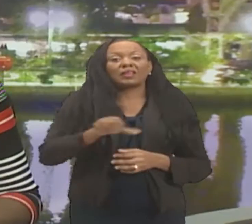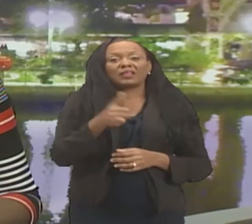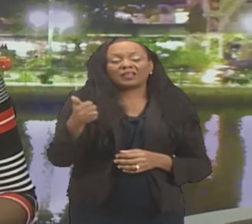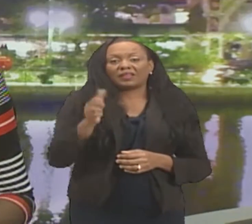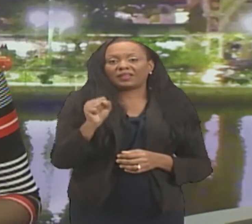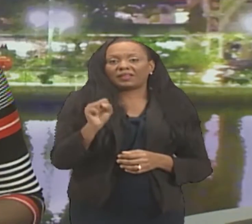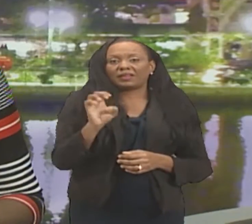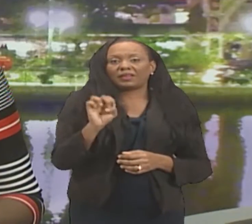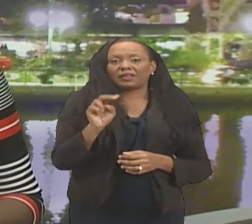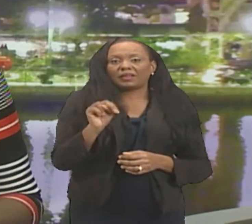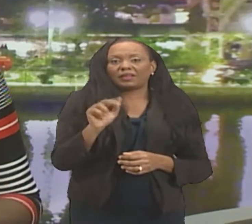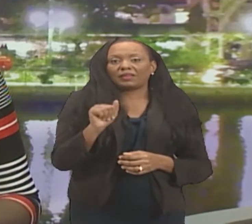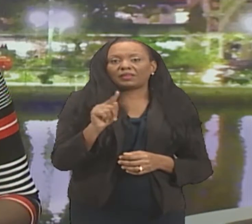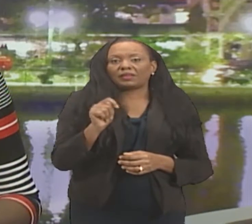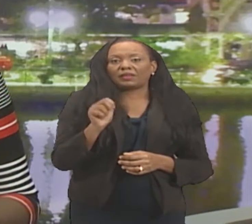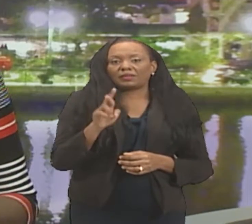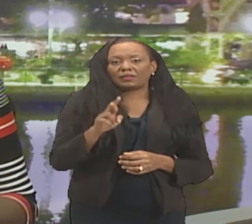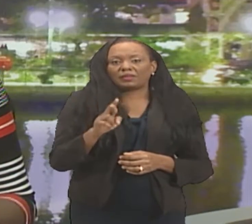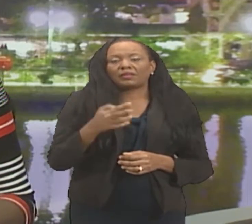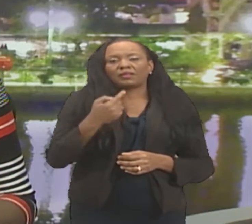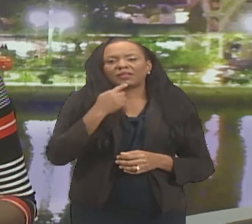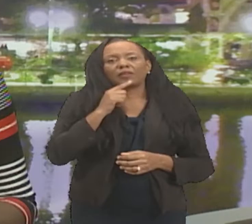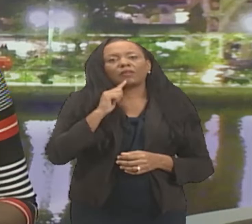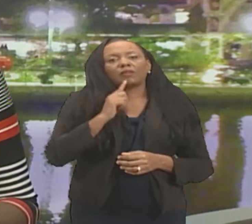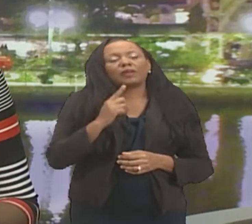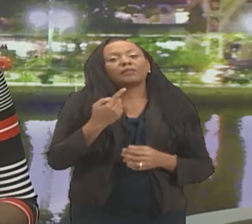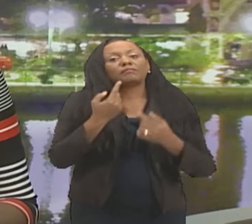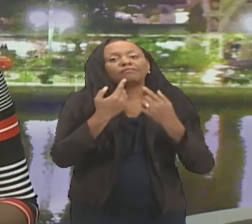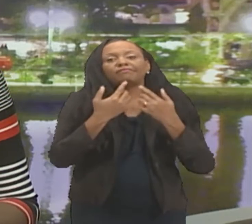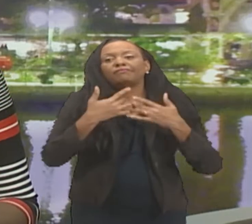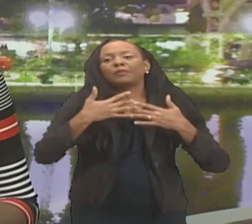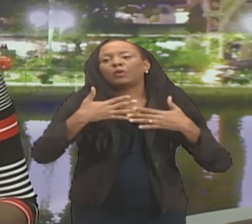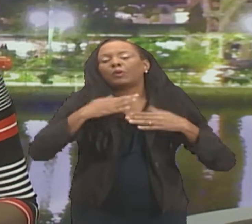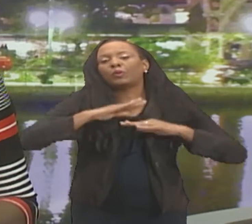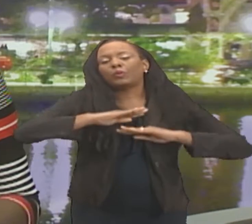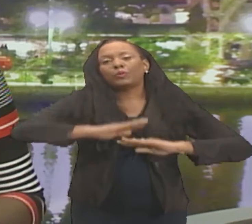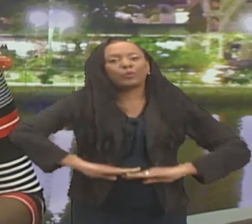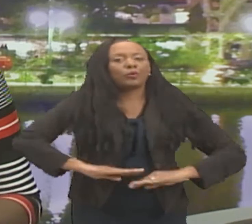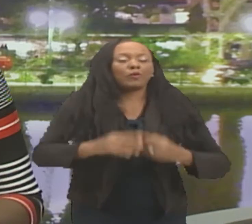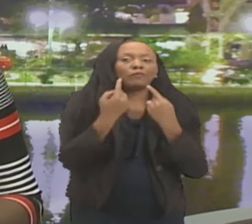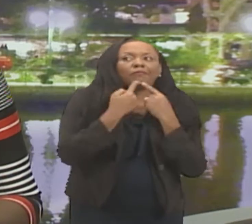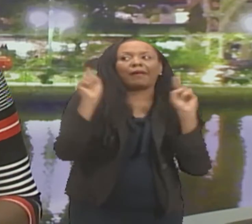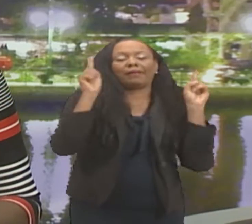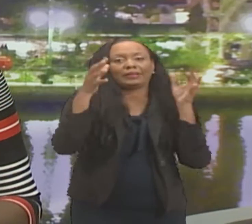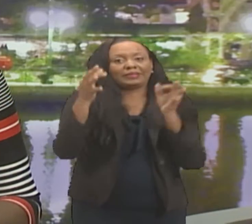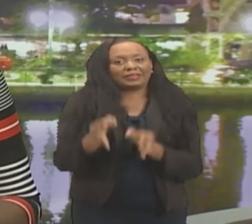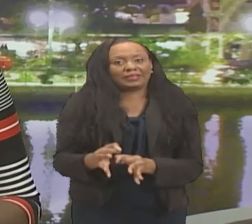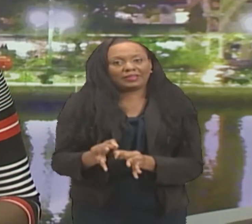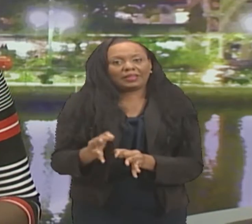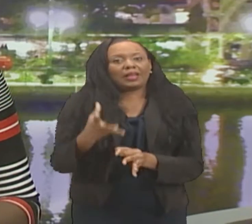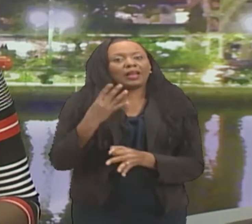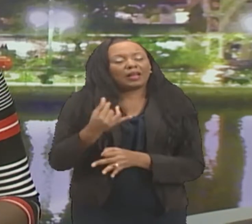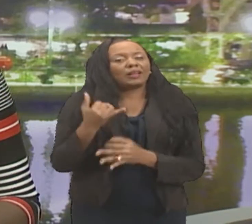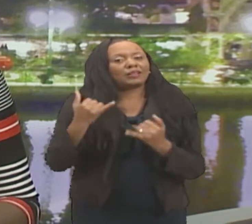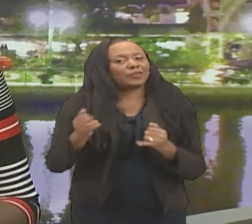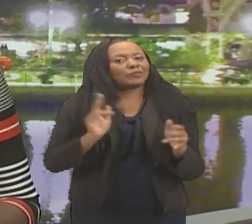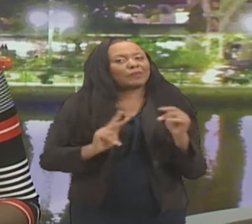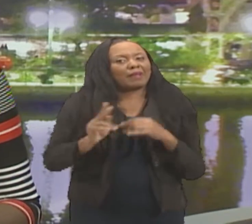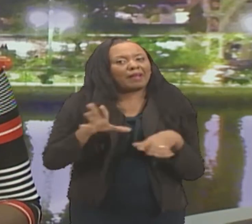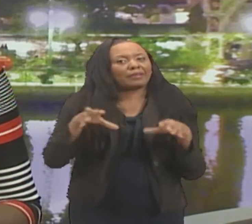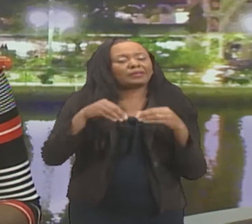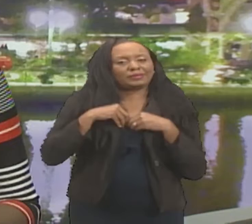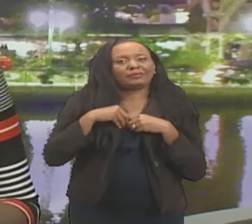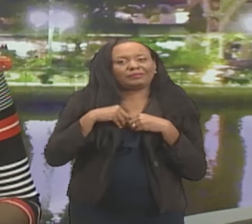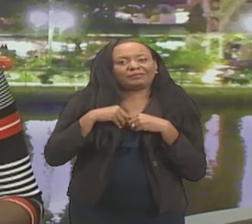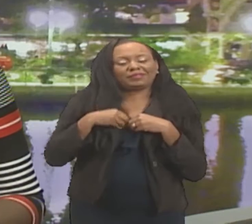Independent Senator Monique Tate is relieved that a decision has finally been made and a choice appears to have been accepted by